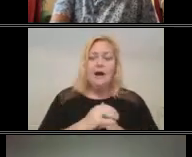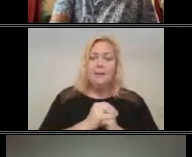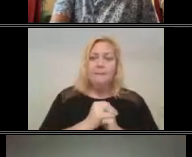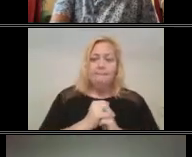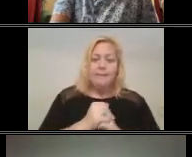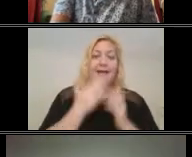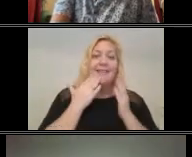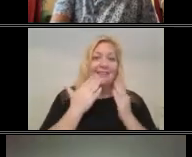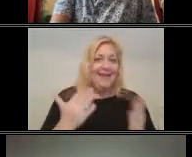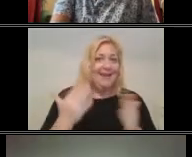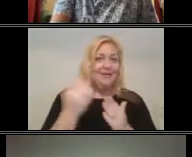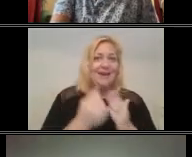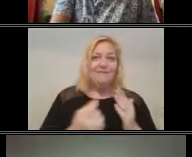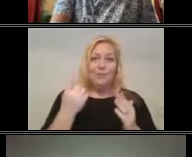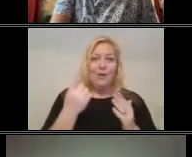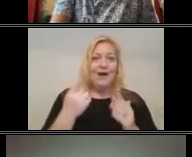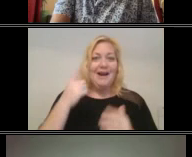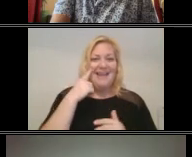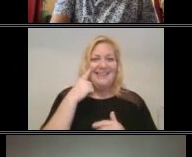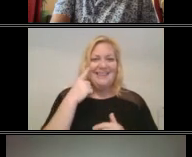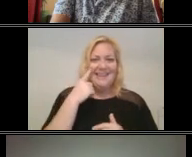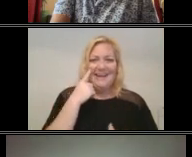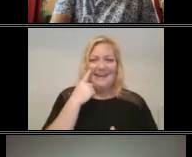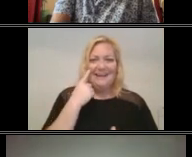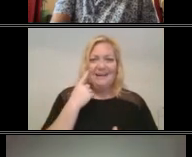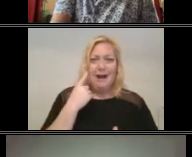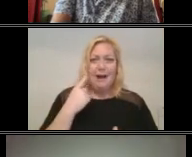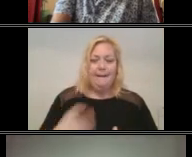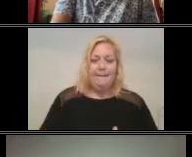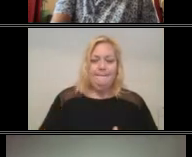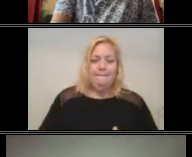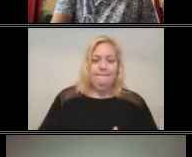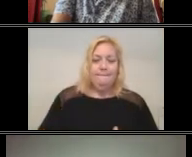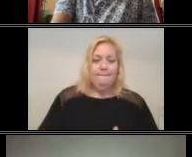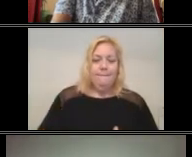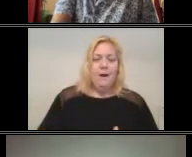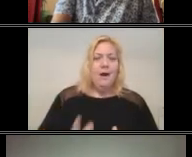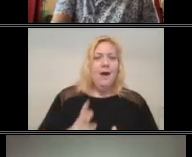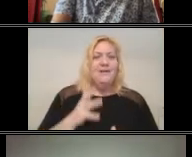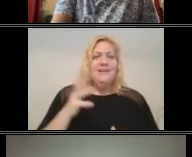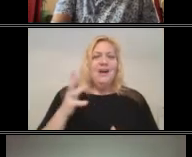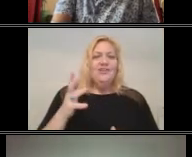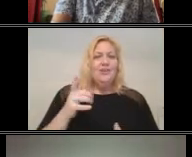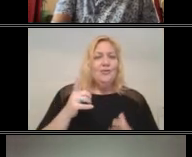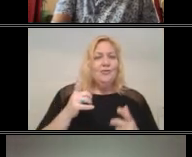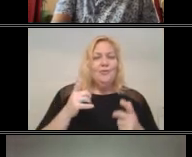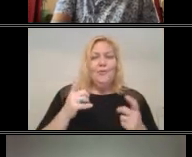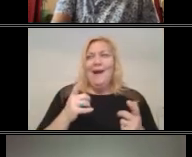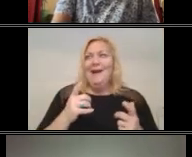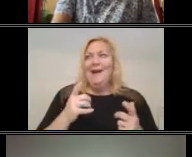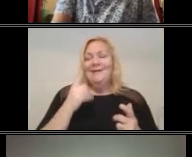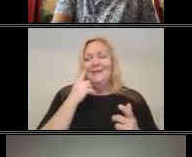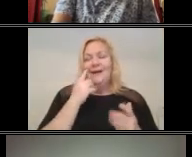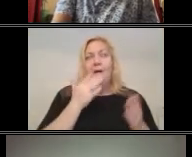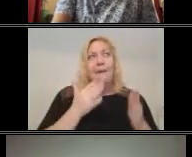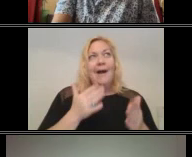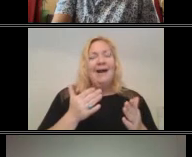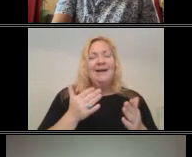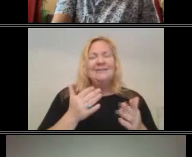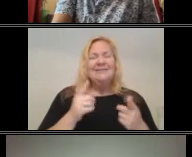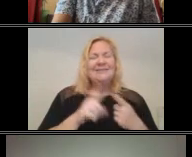Thank you to everyone. I think it was such a great, I think, way